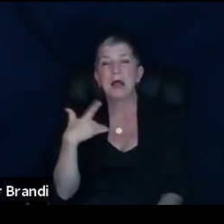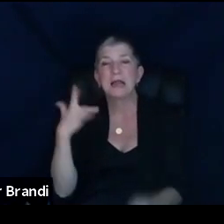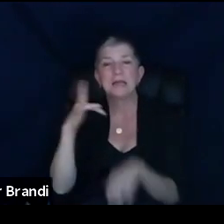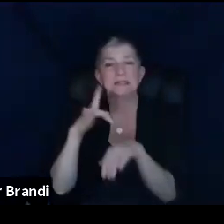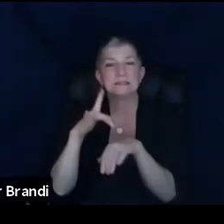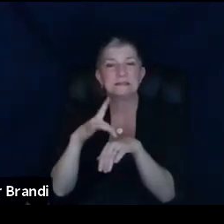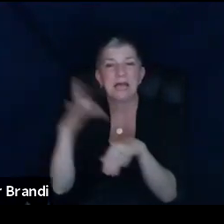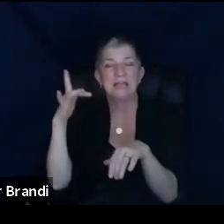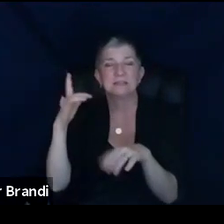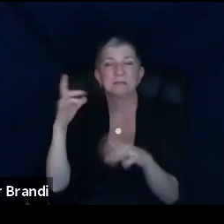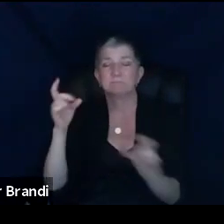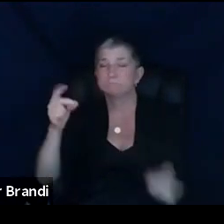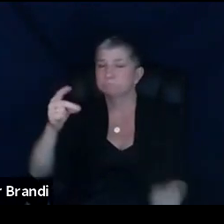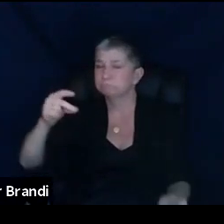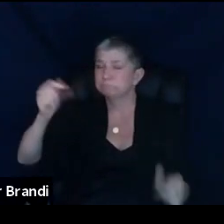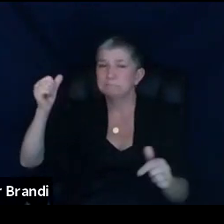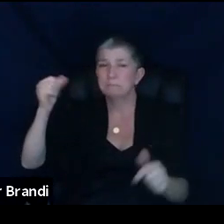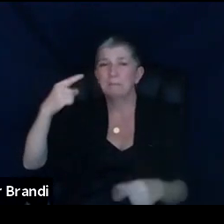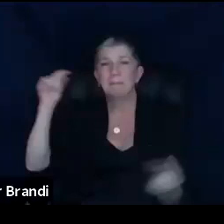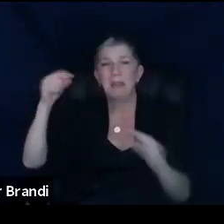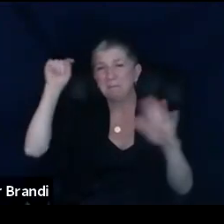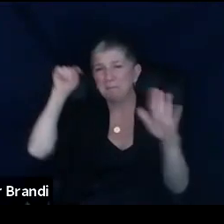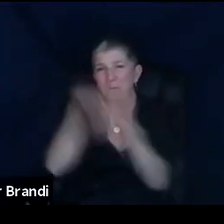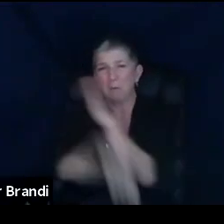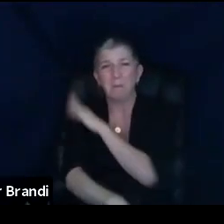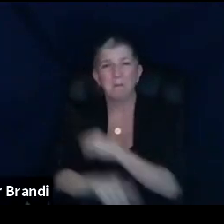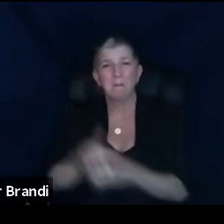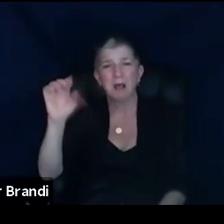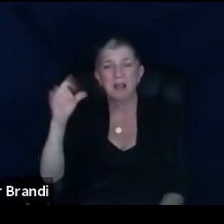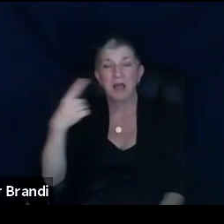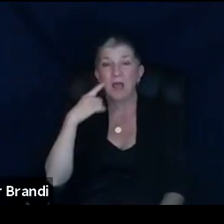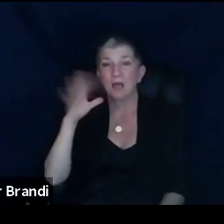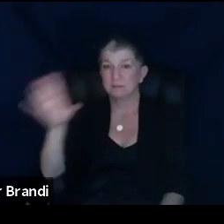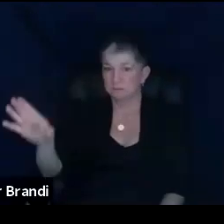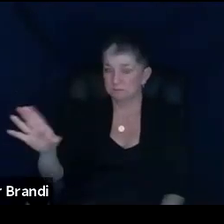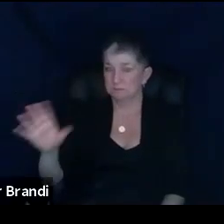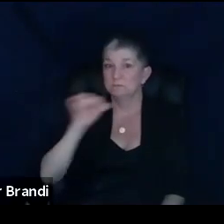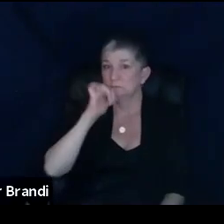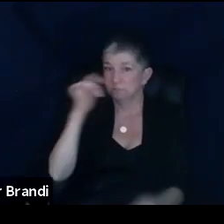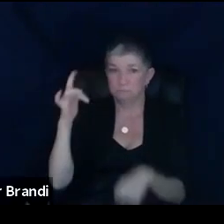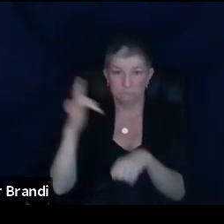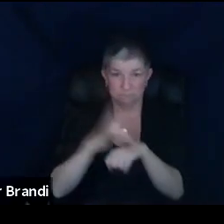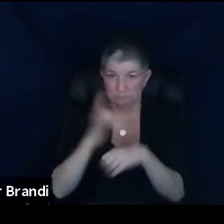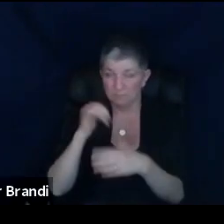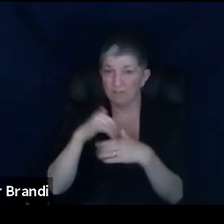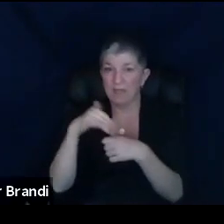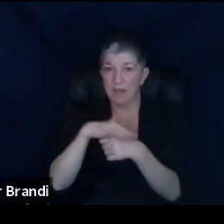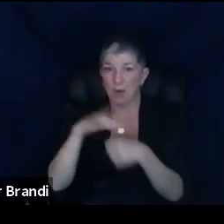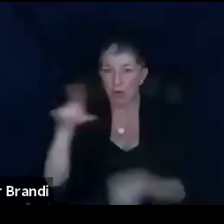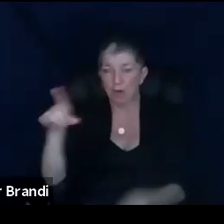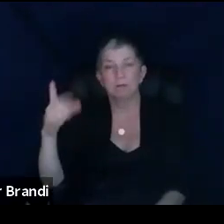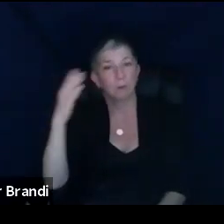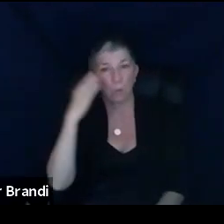a shooting pain down my leg. So I have to be sure that they're not going to hit that area, and they're aware of it.